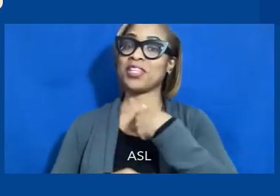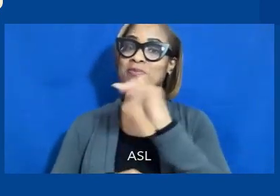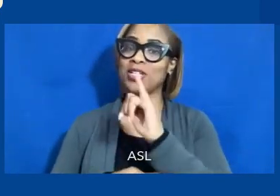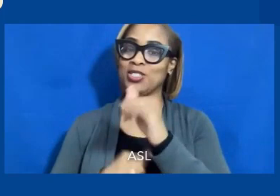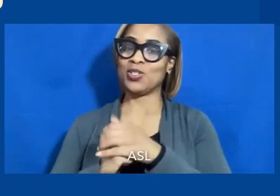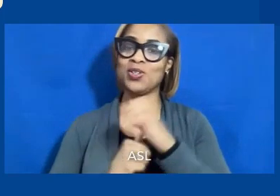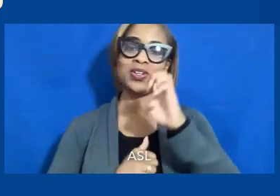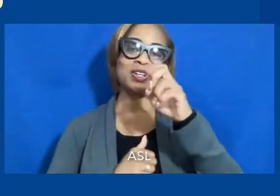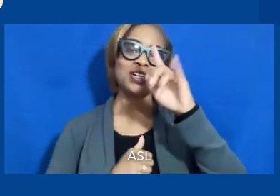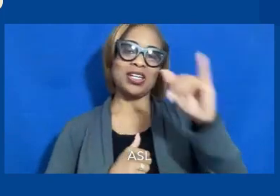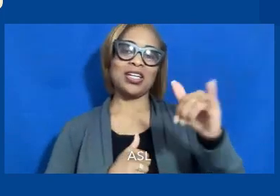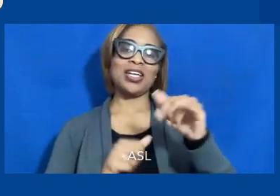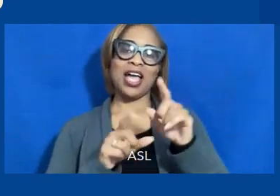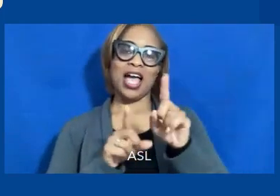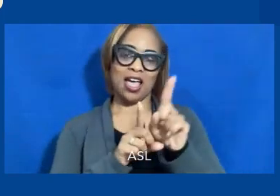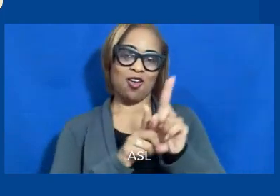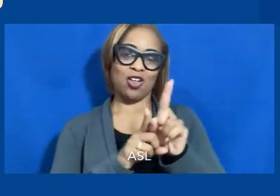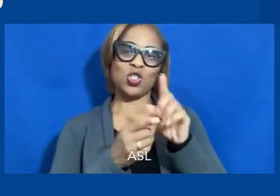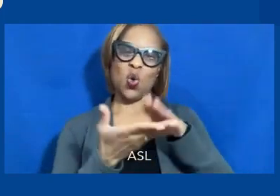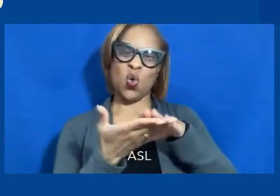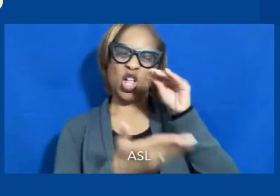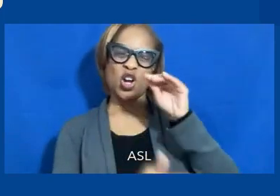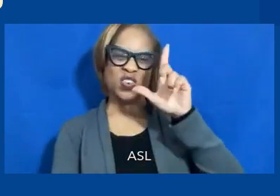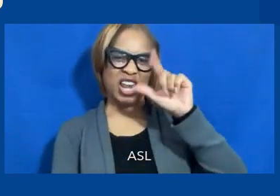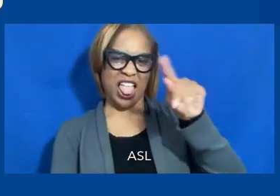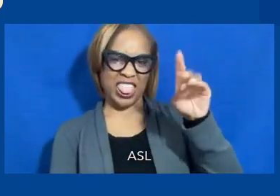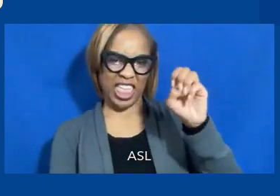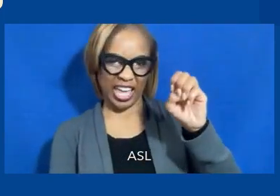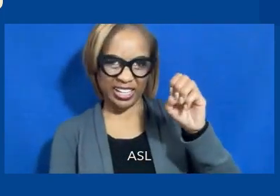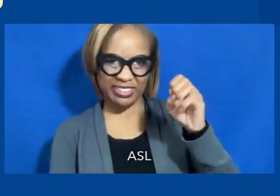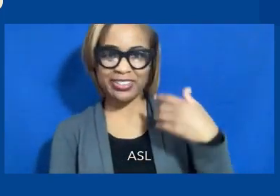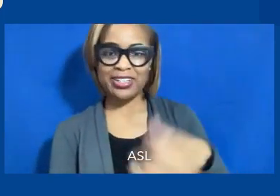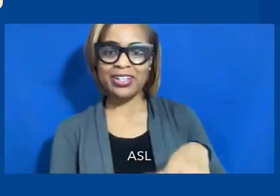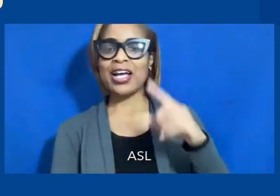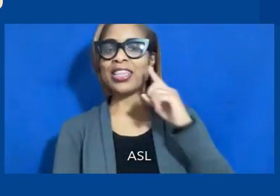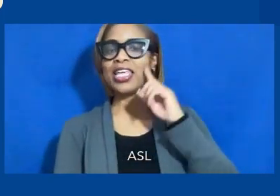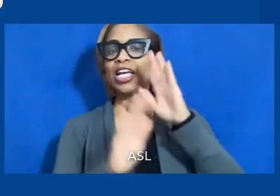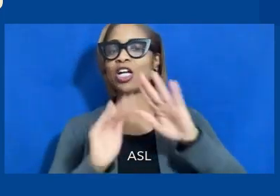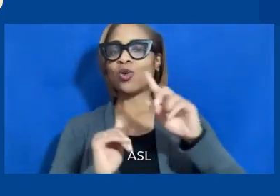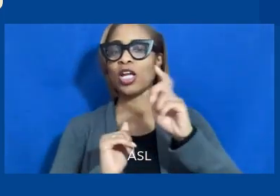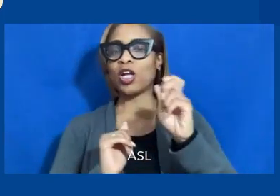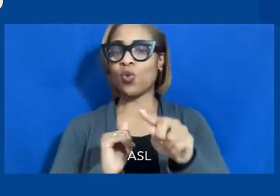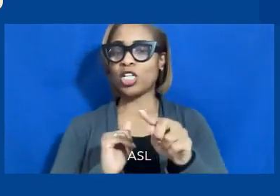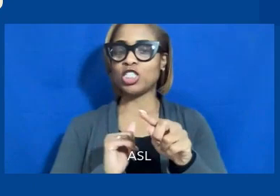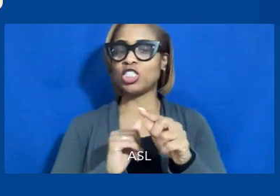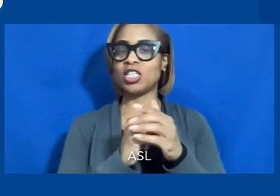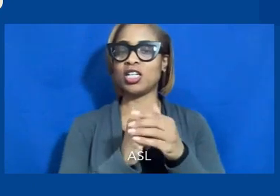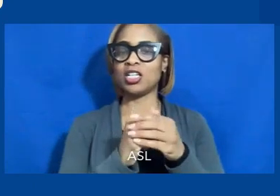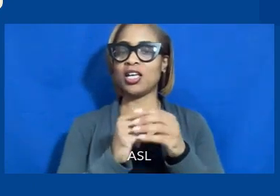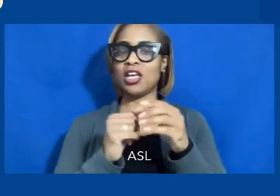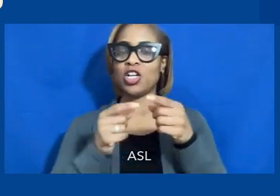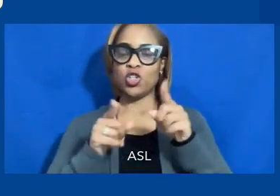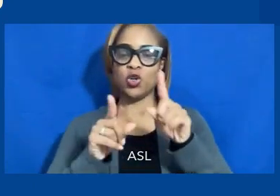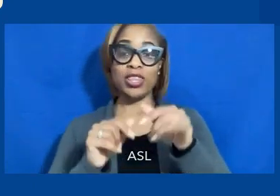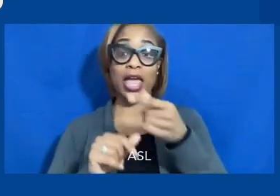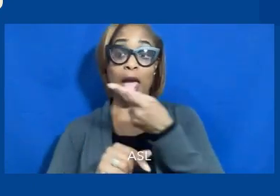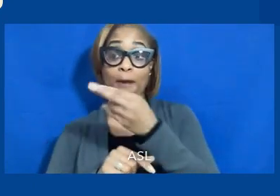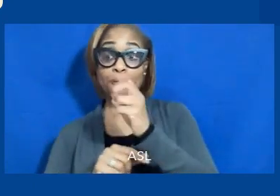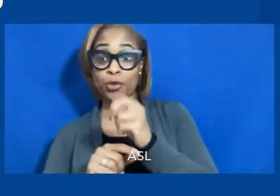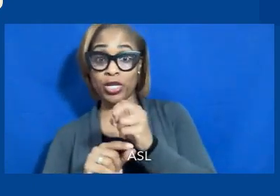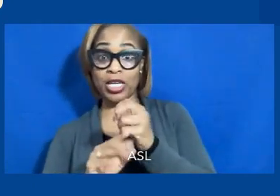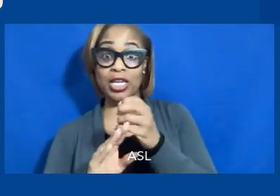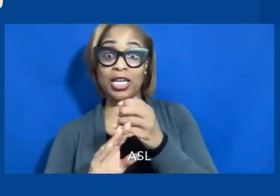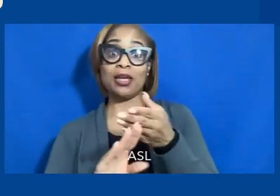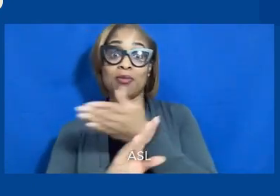I also have learned this late. I think that a great question early on in that pre moment is like, talk